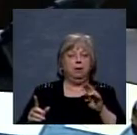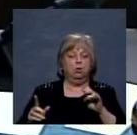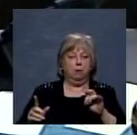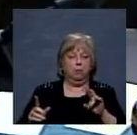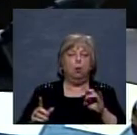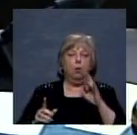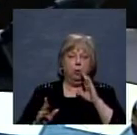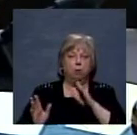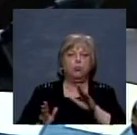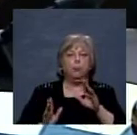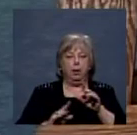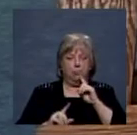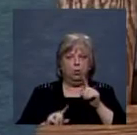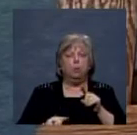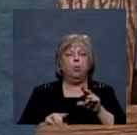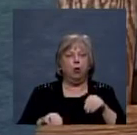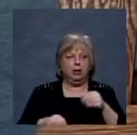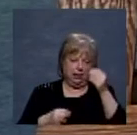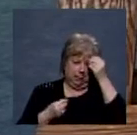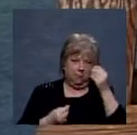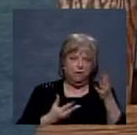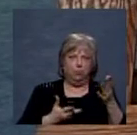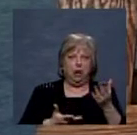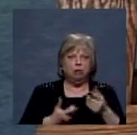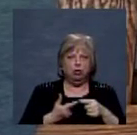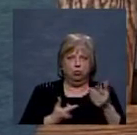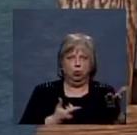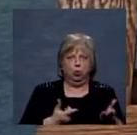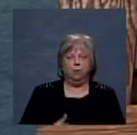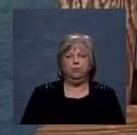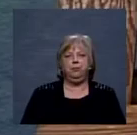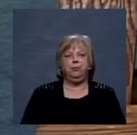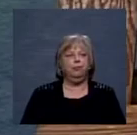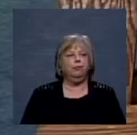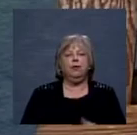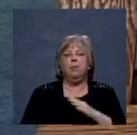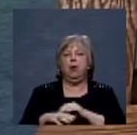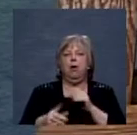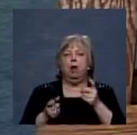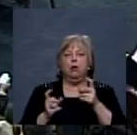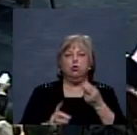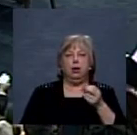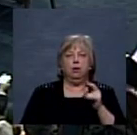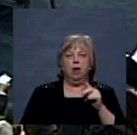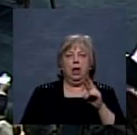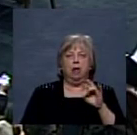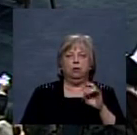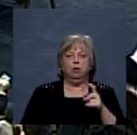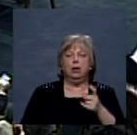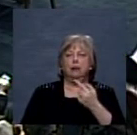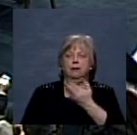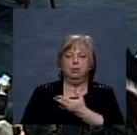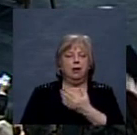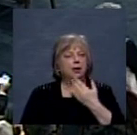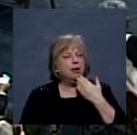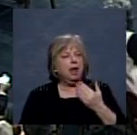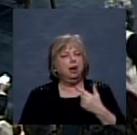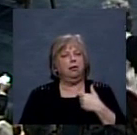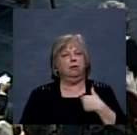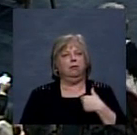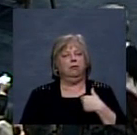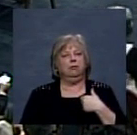with you about that and get you some information back. Thank you. I'm going to call on Director Hendricks next. Thank you. I just wanted to share with the